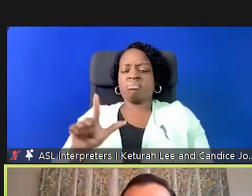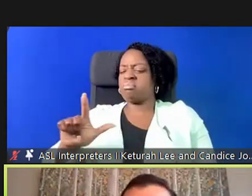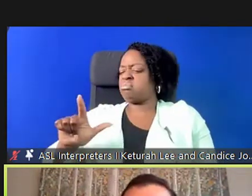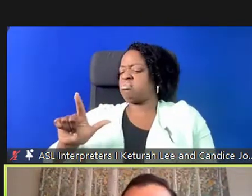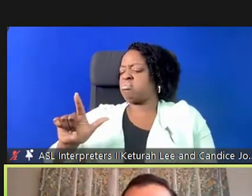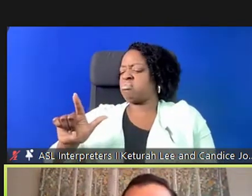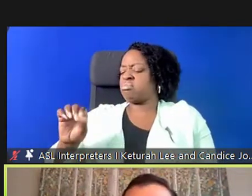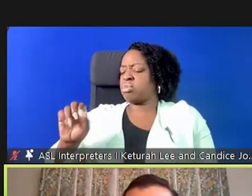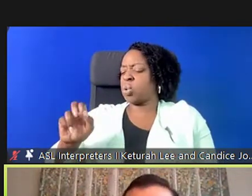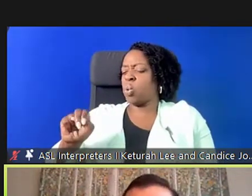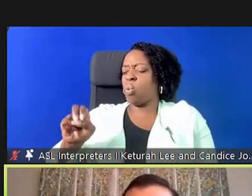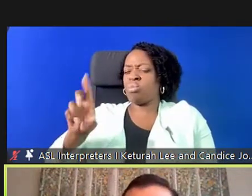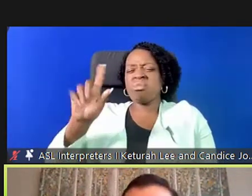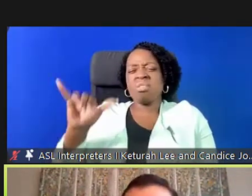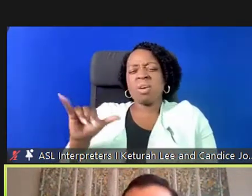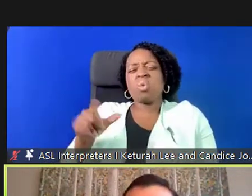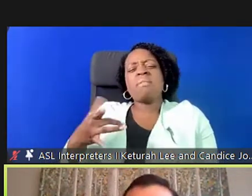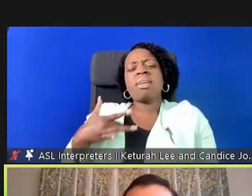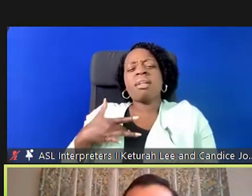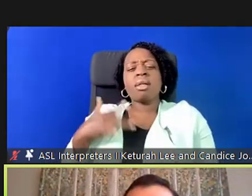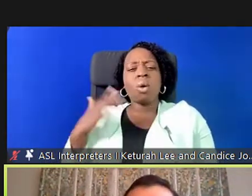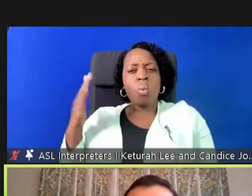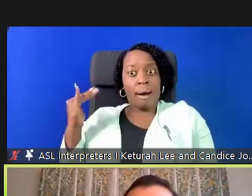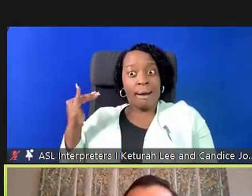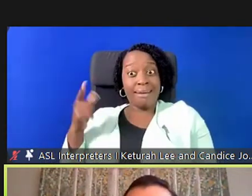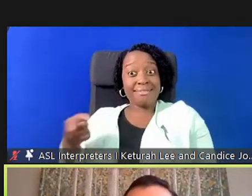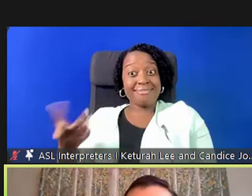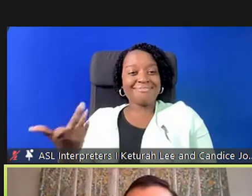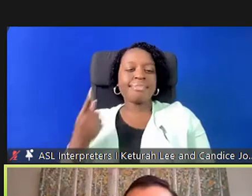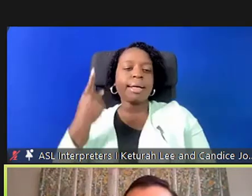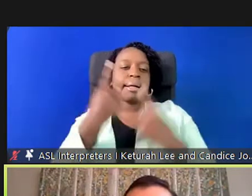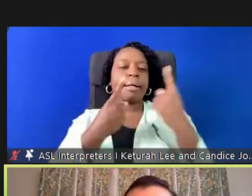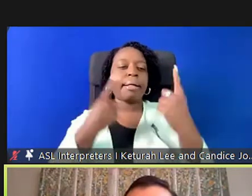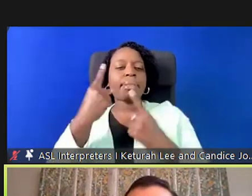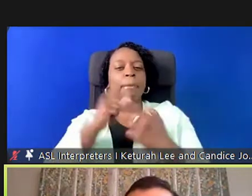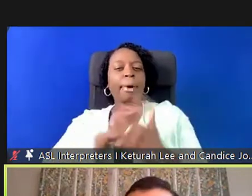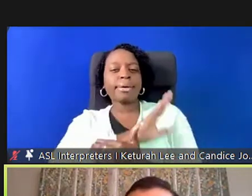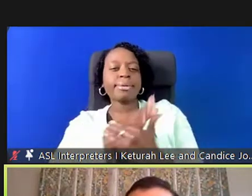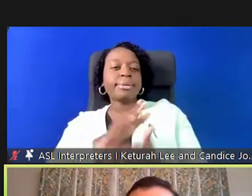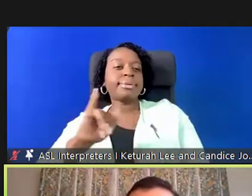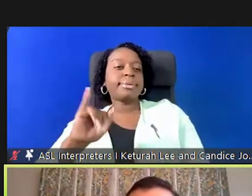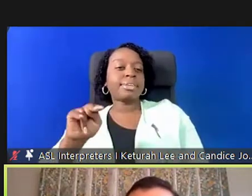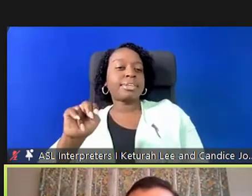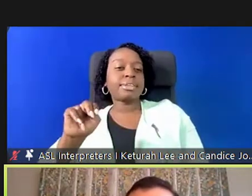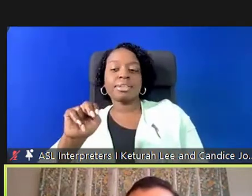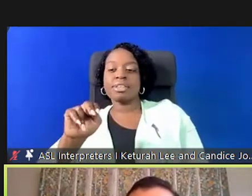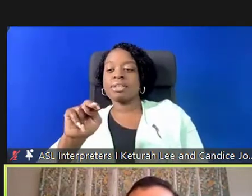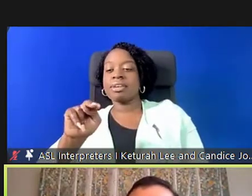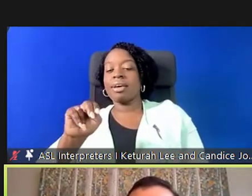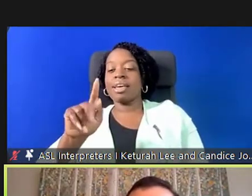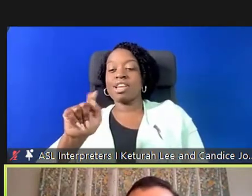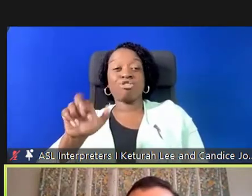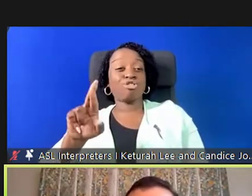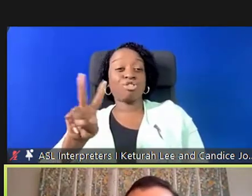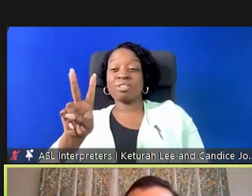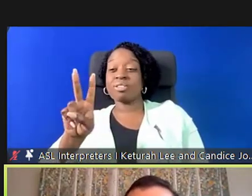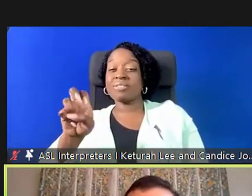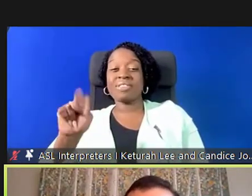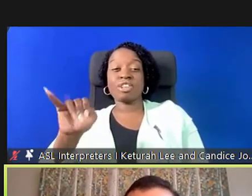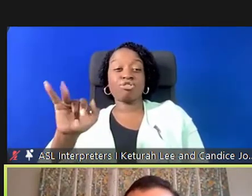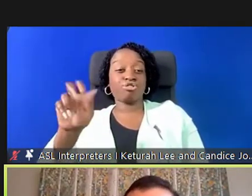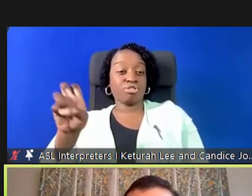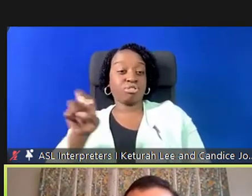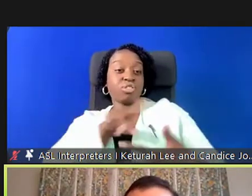and focus on those mechanisms. I think about interventions in 3 ways. The first is